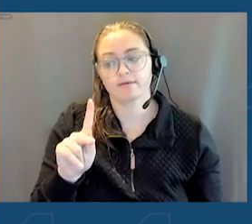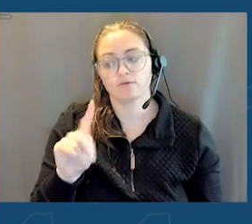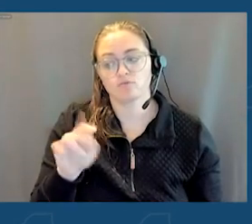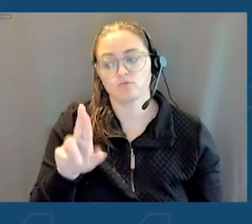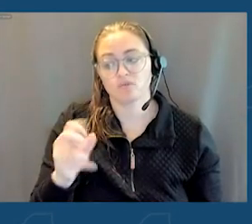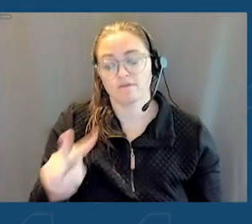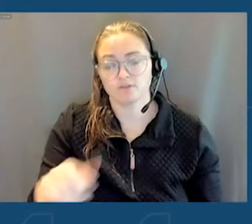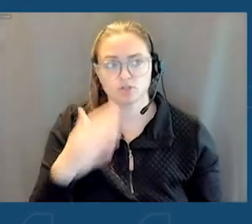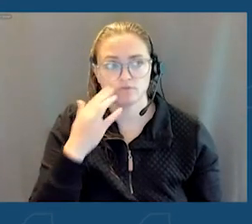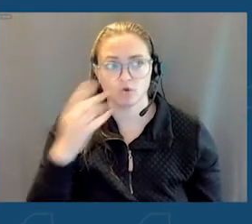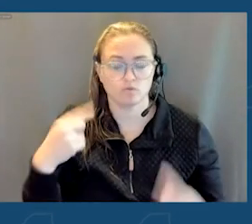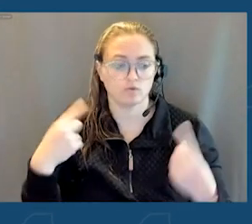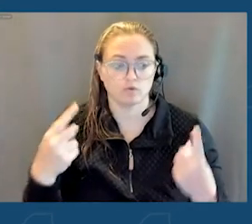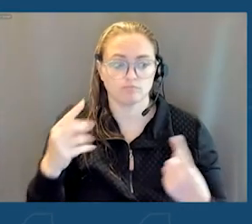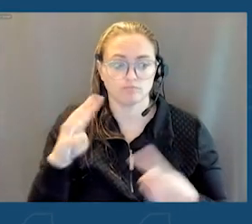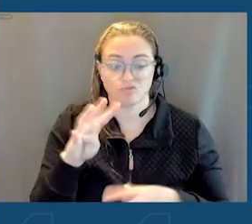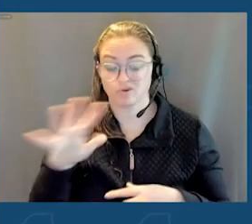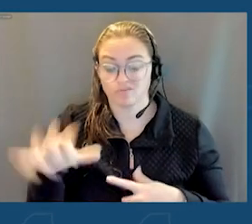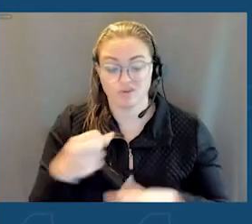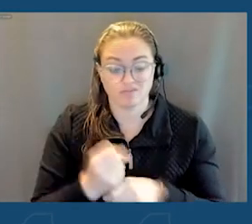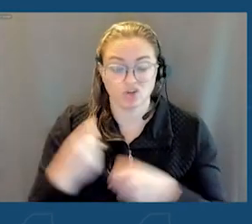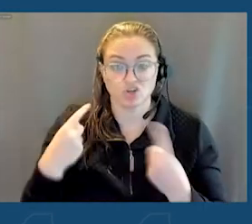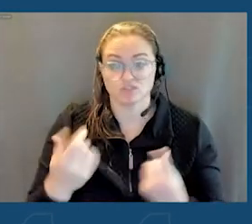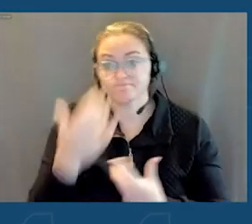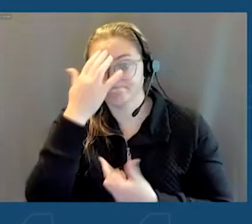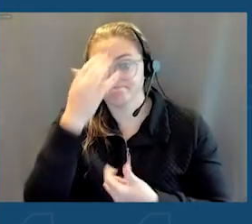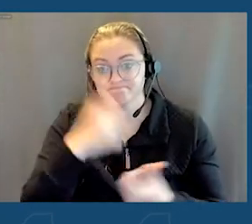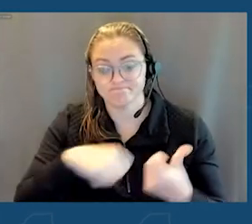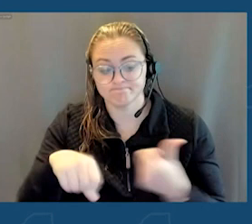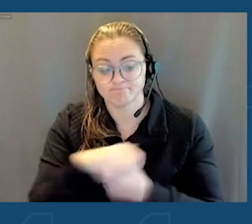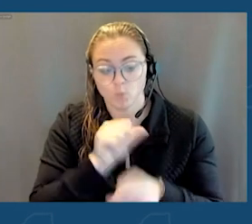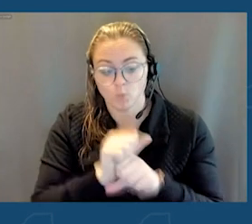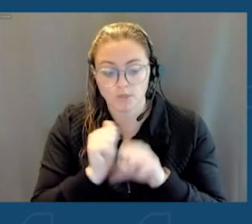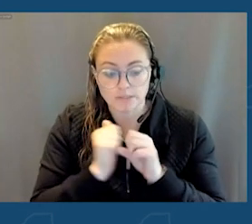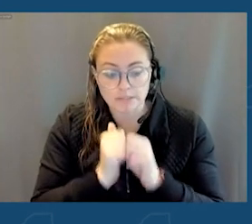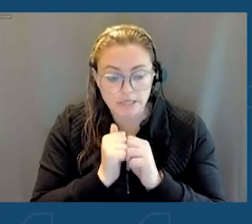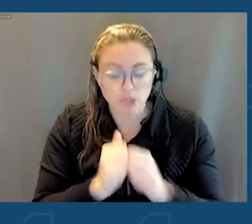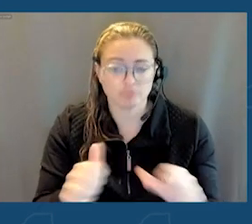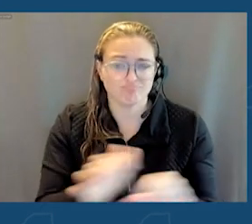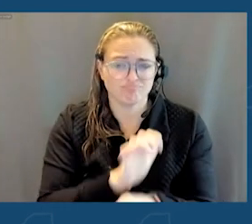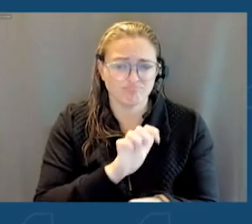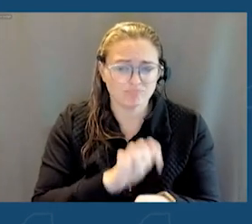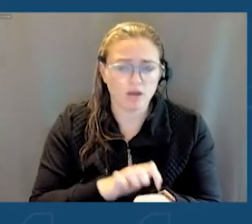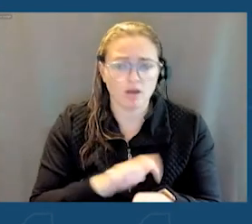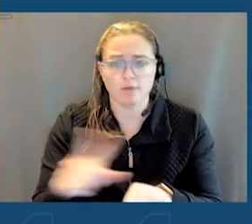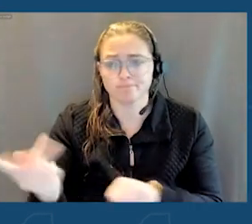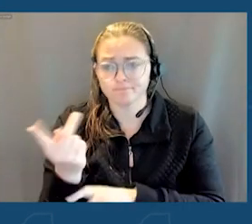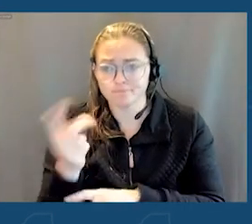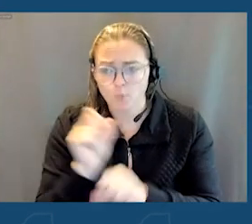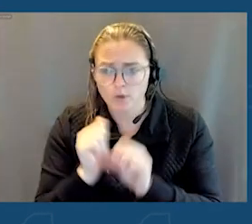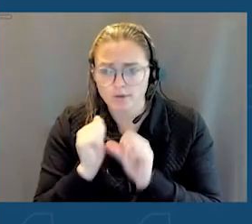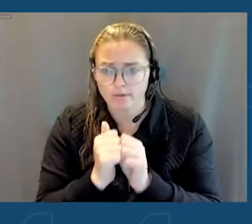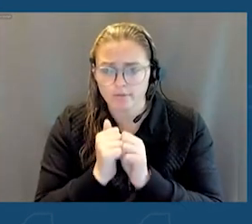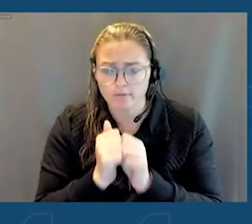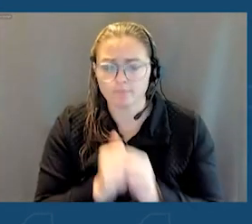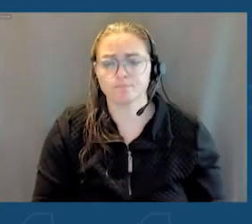for 45 years, and we've worked together for that entire time period on